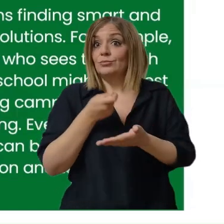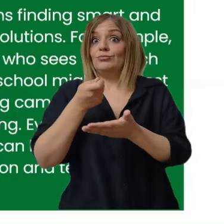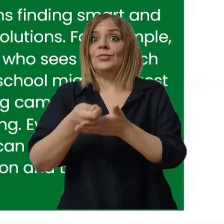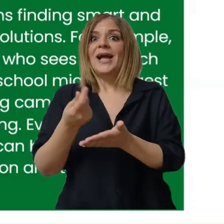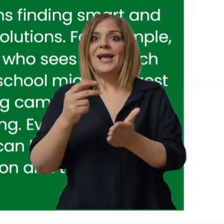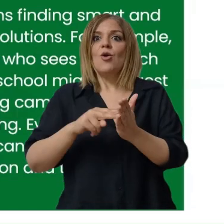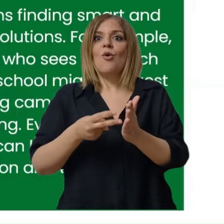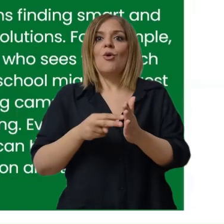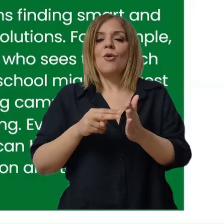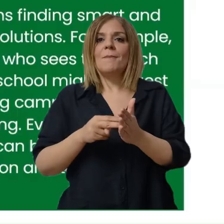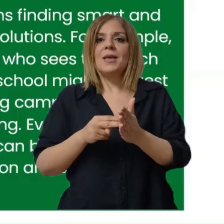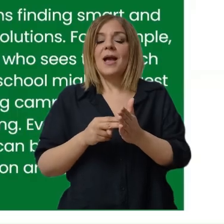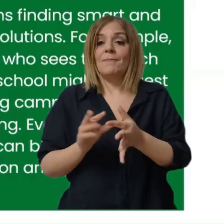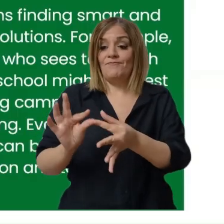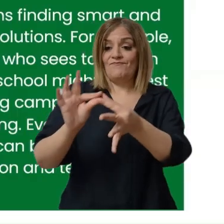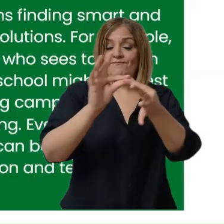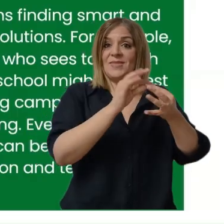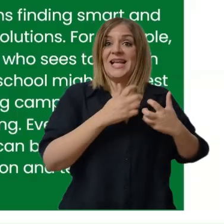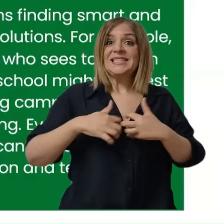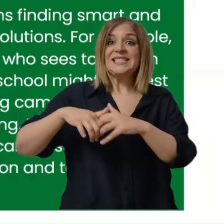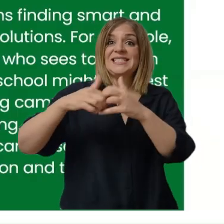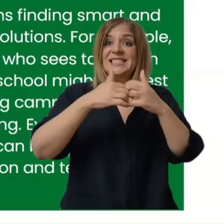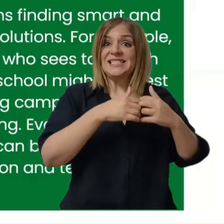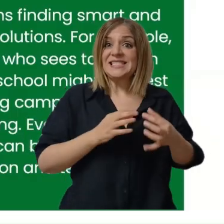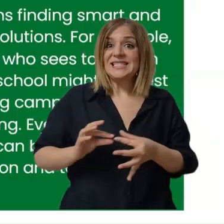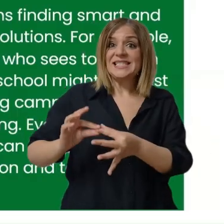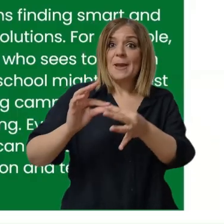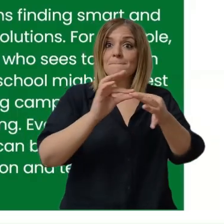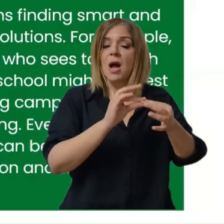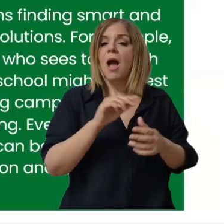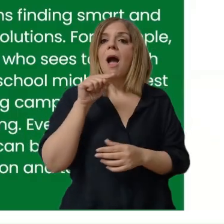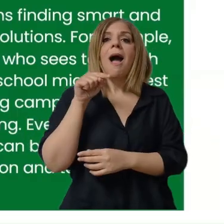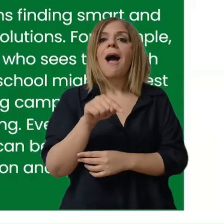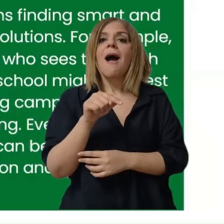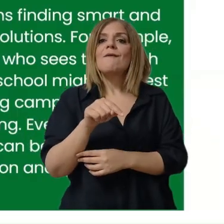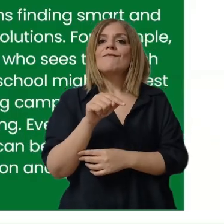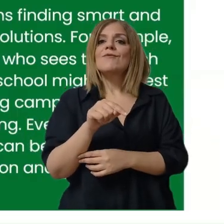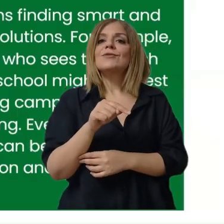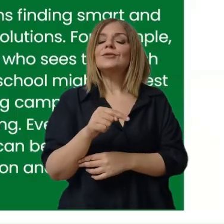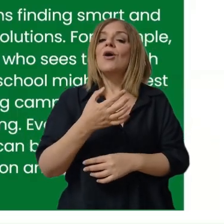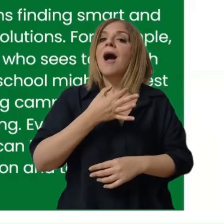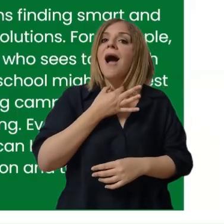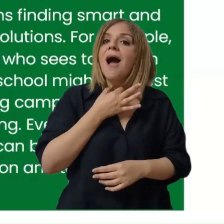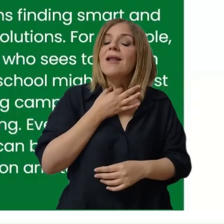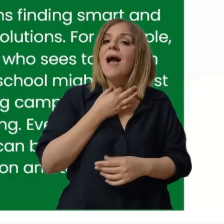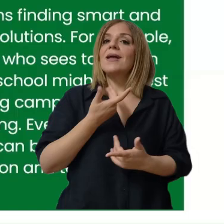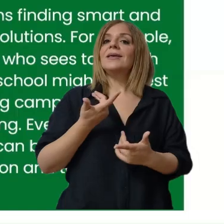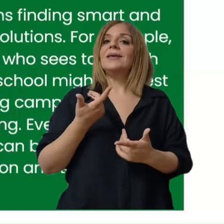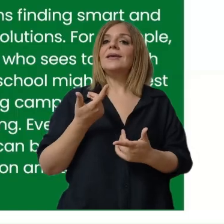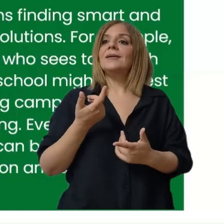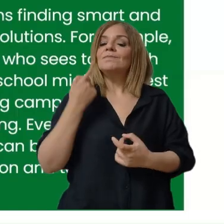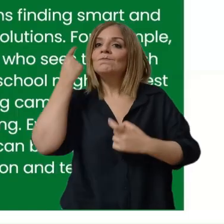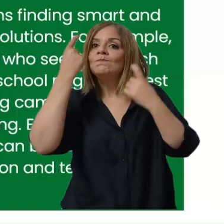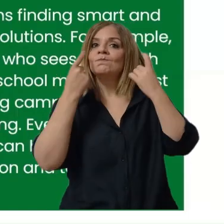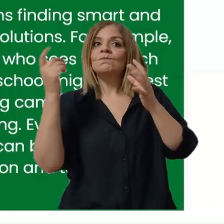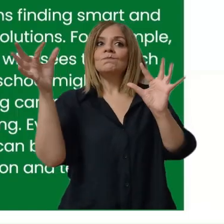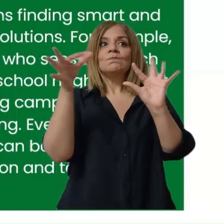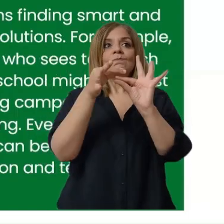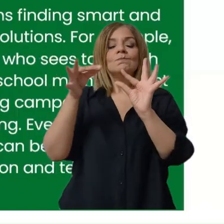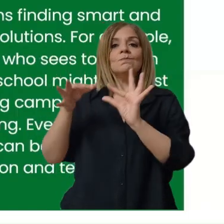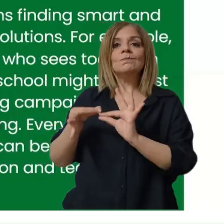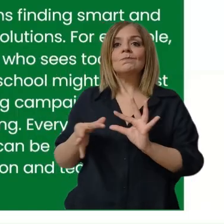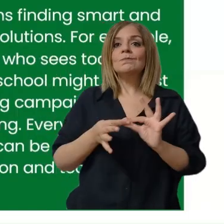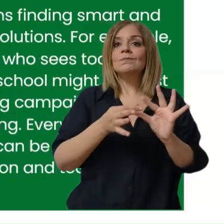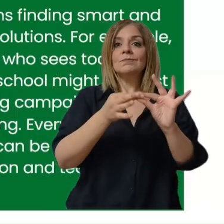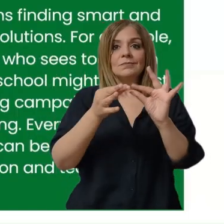well. So system thinking is something that needs to think